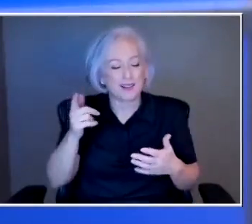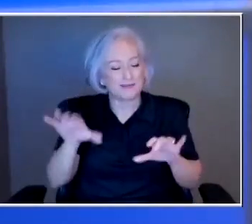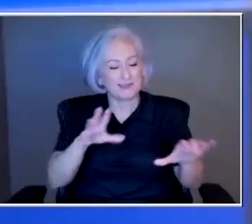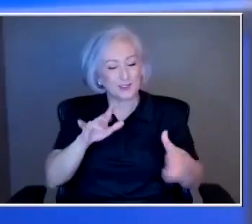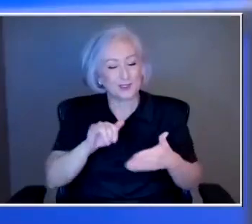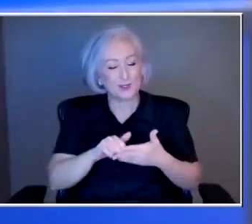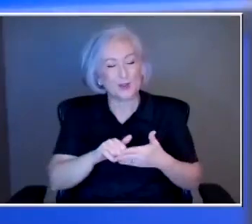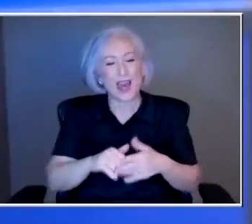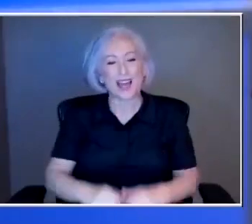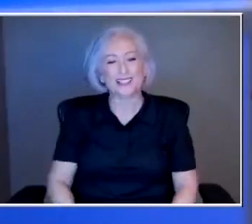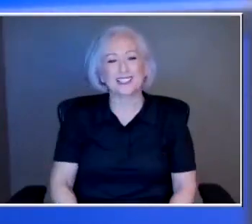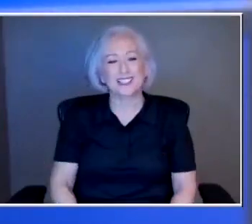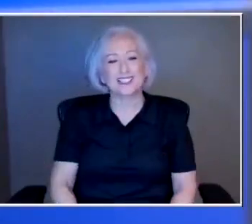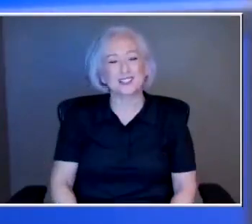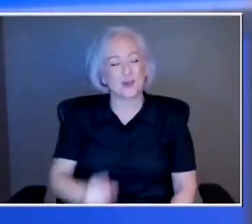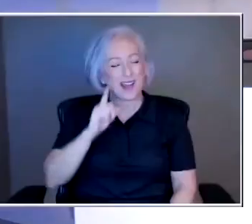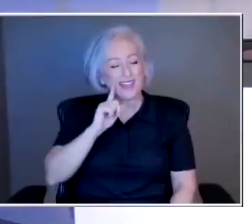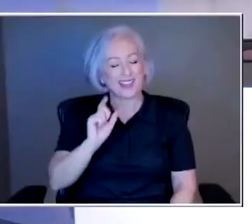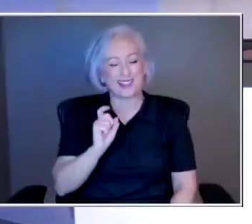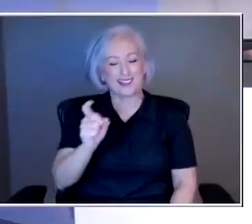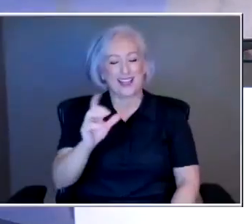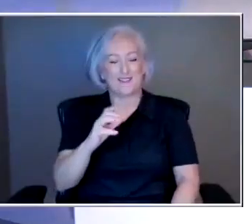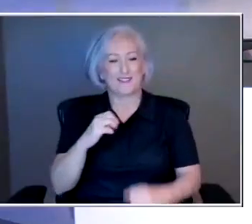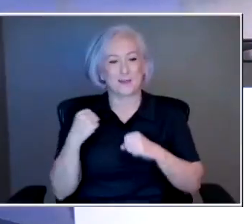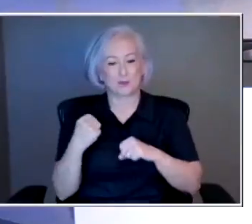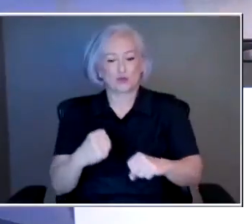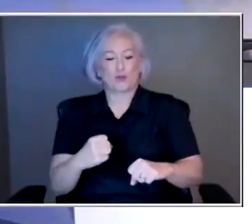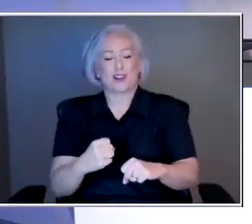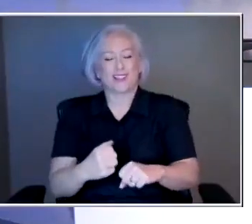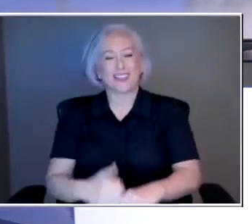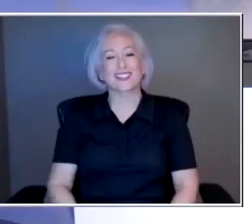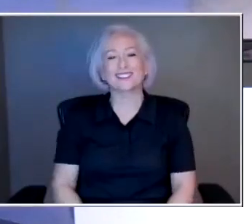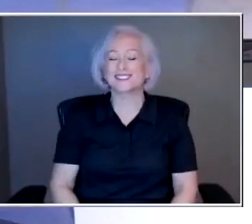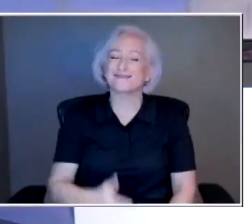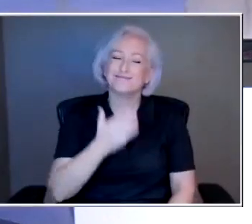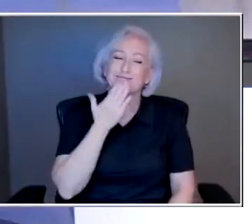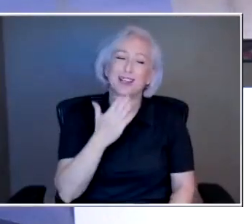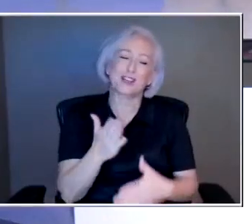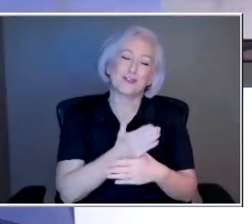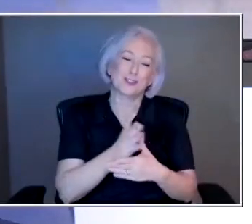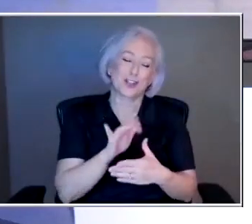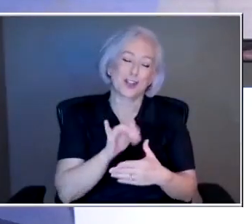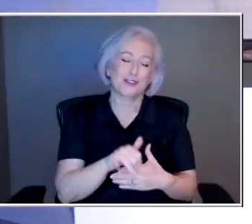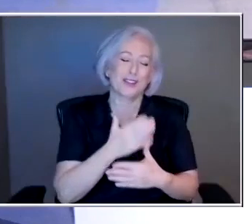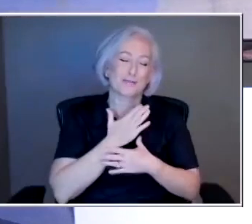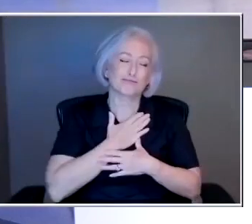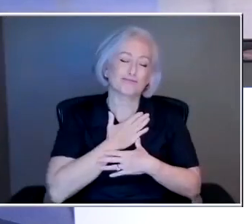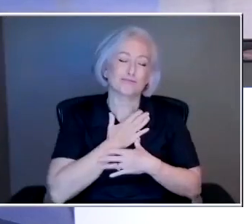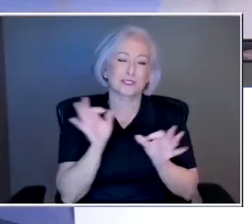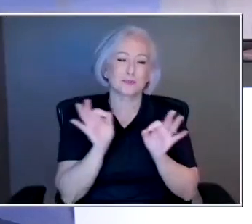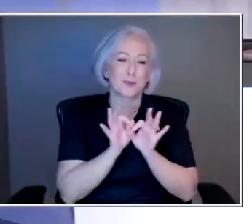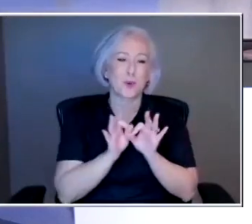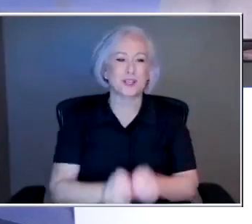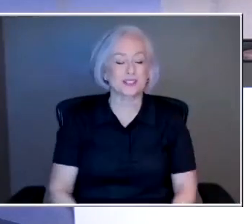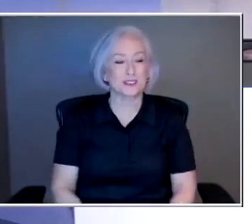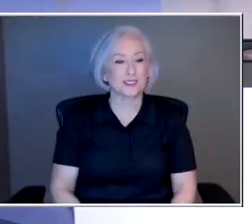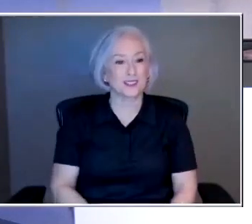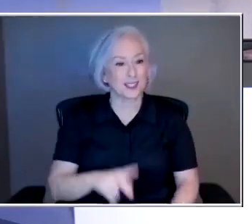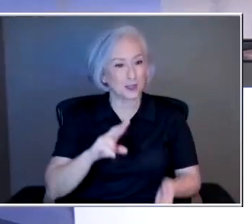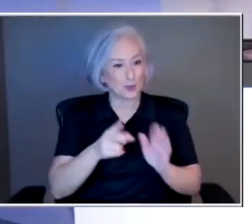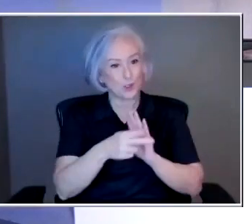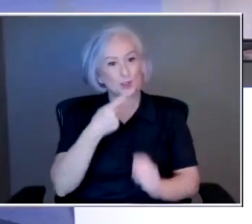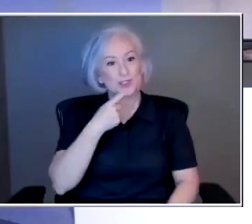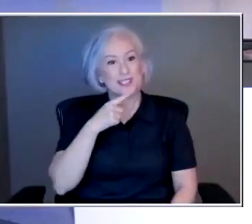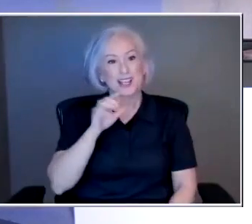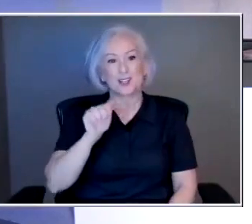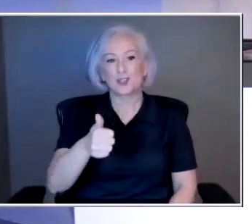them a strength as well. Thank you for sharing that. It's really important. Are you cancer-free? I'm cancer-free.